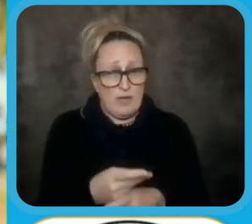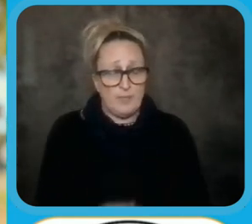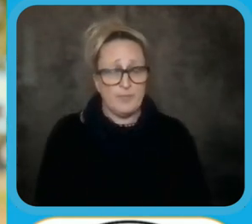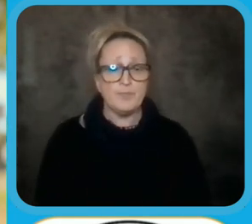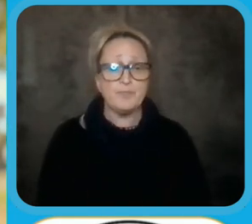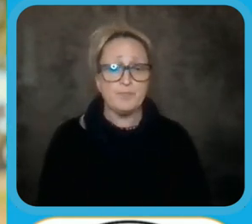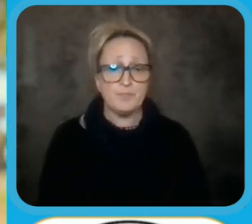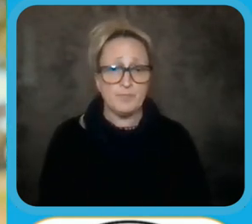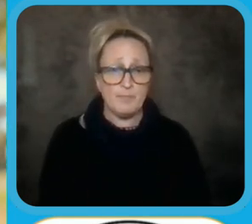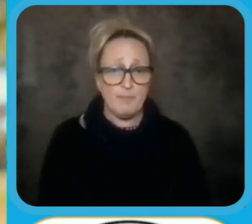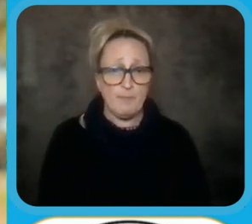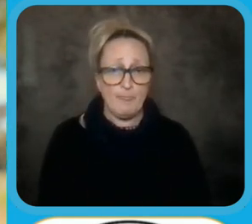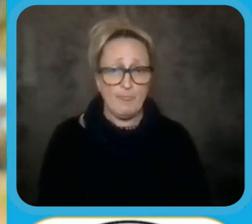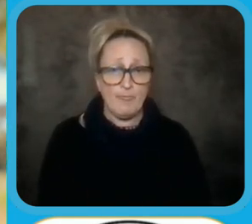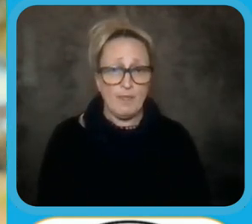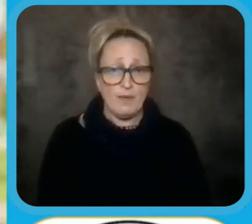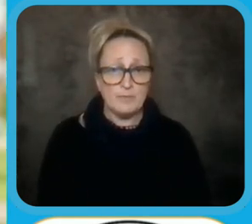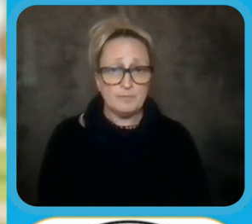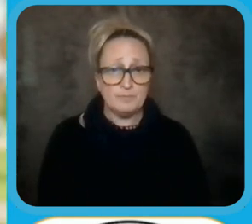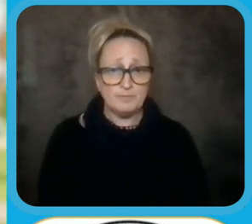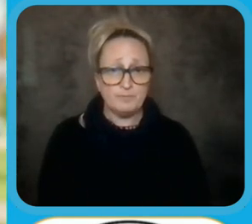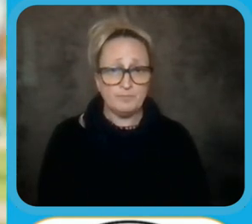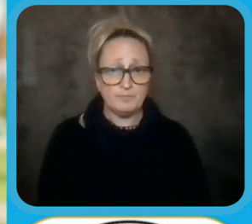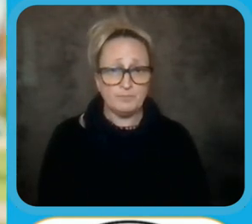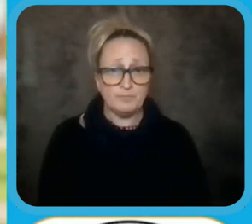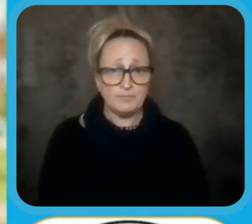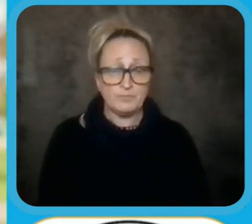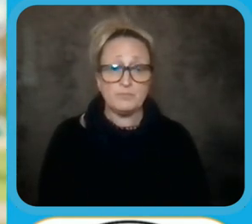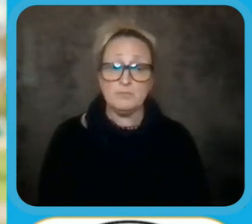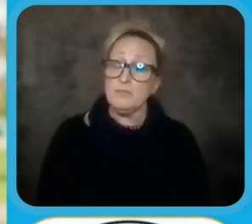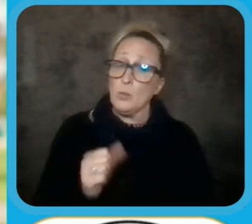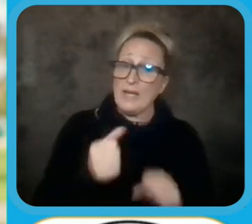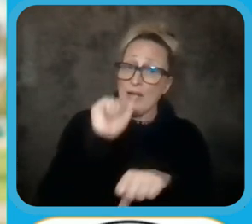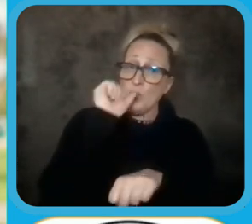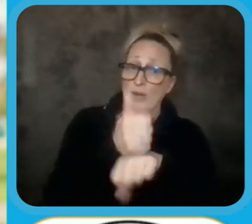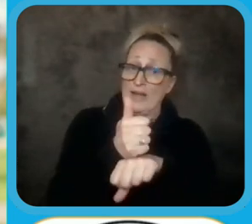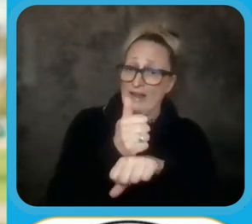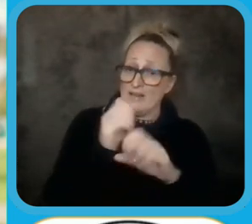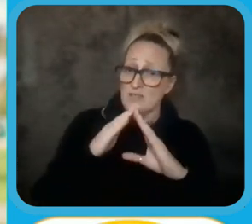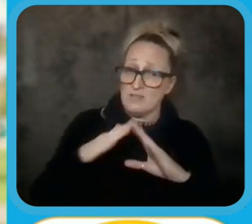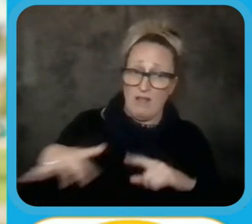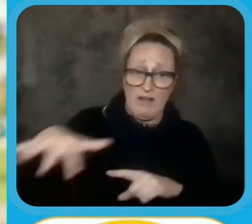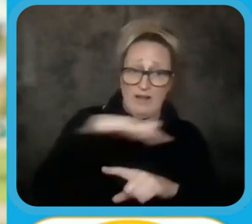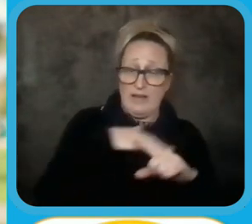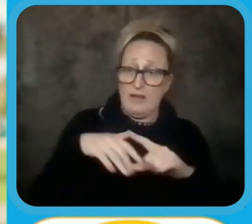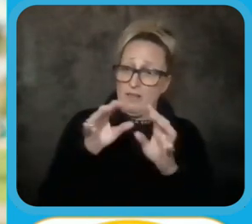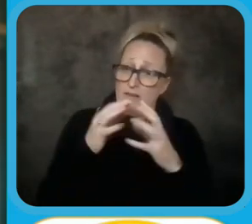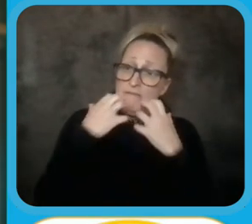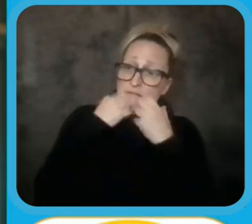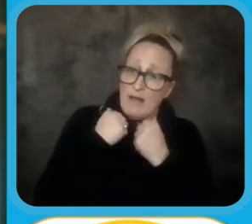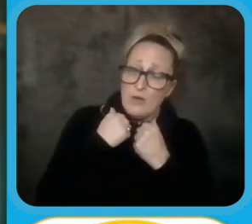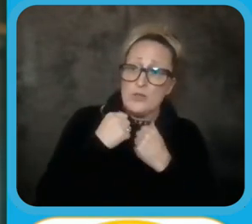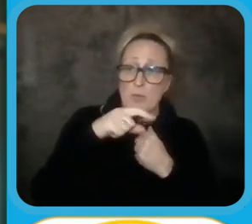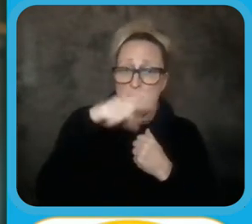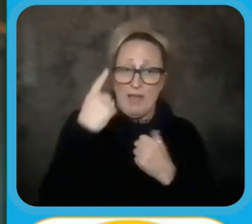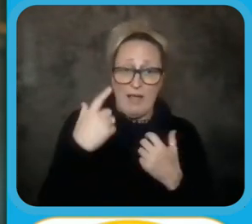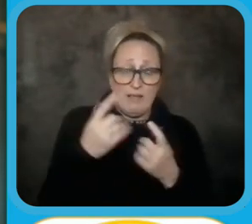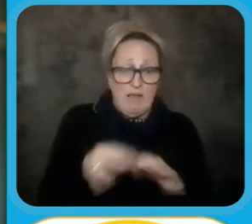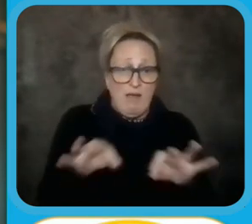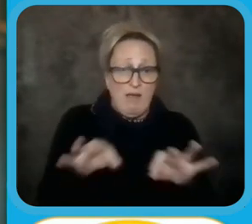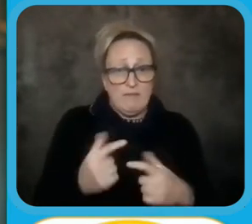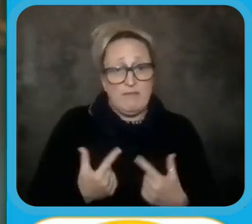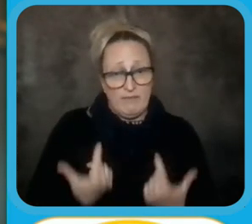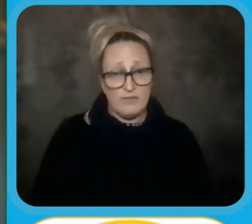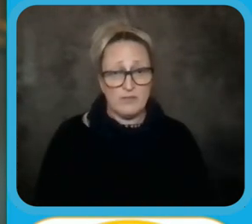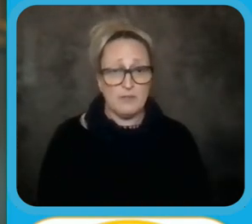crear una sociedad más compasiva. We can create the society that values Black lives. Podemos incluir